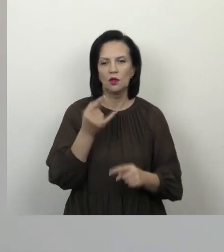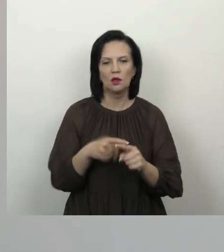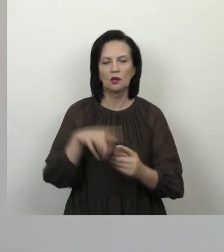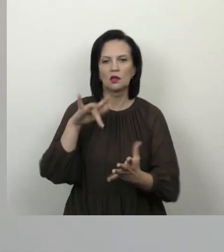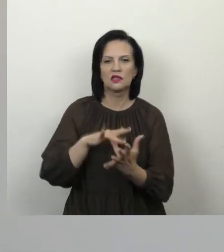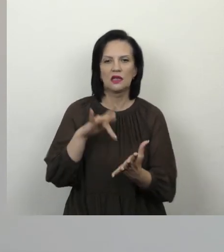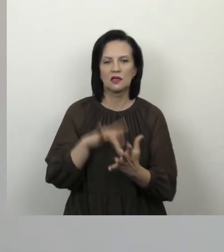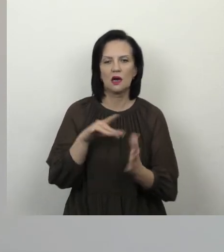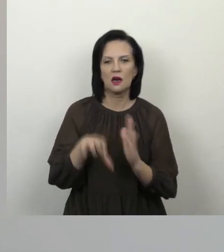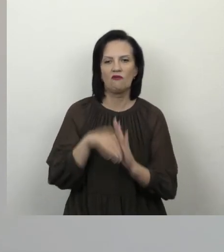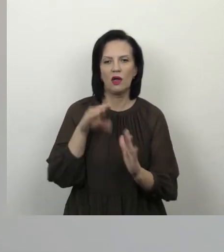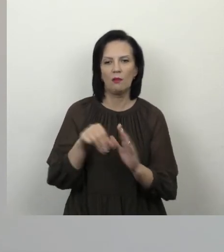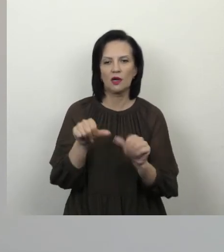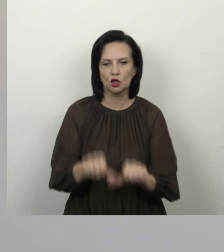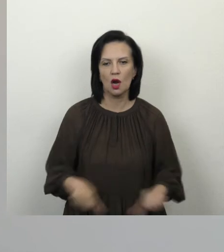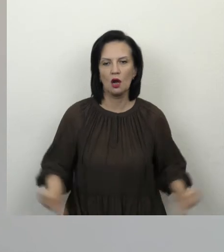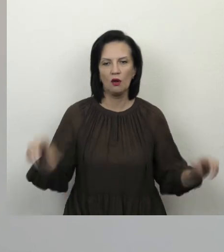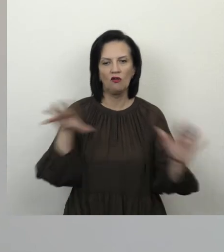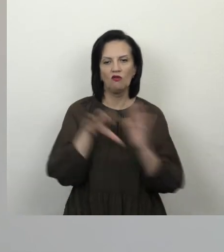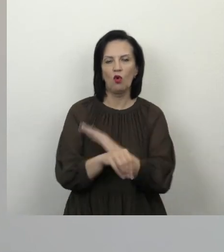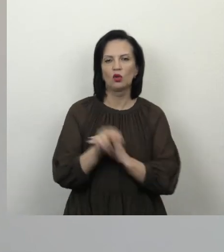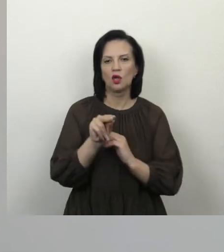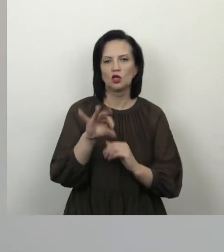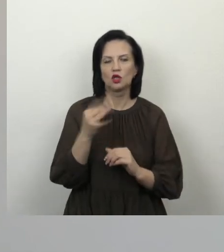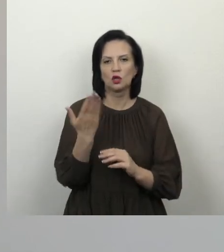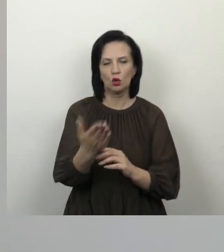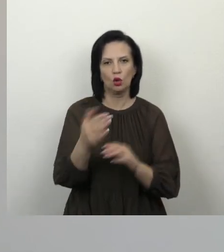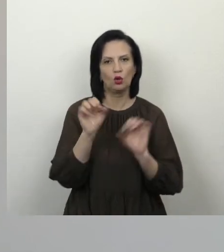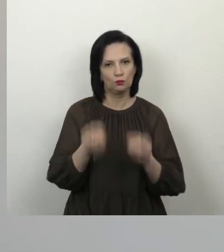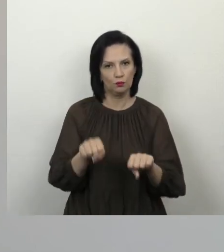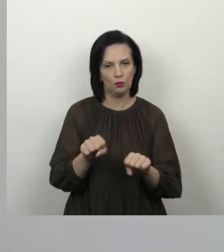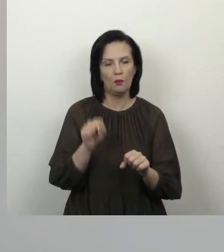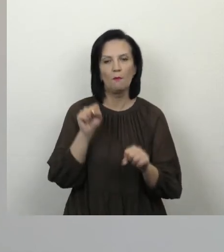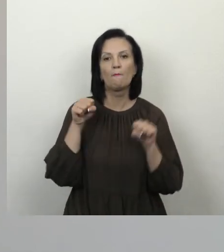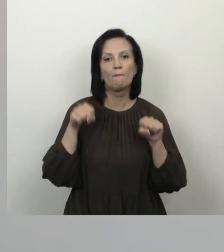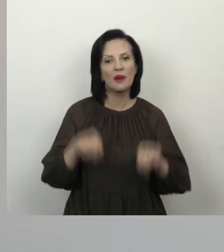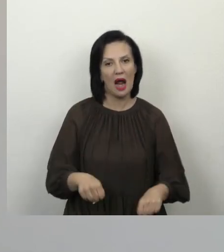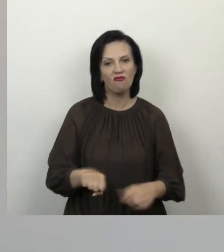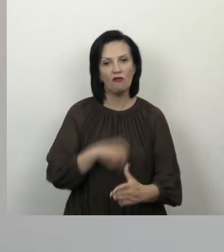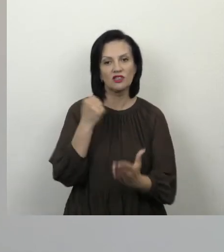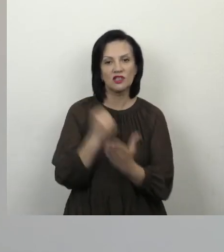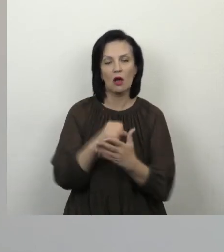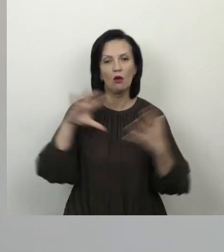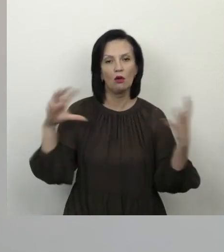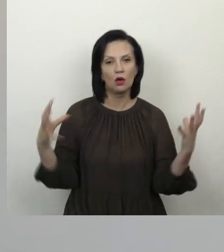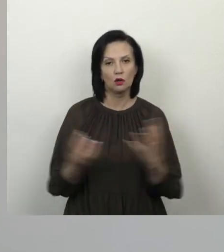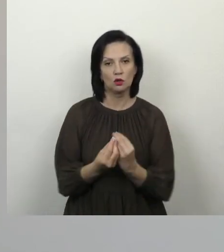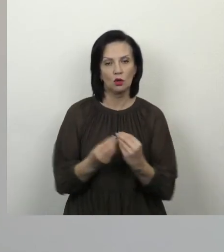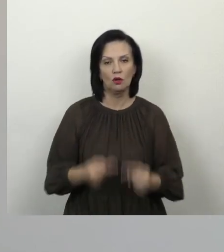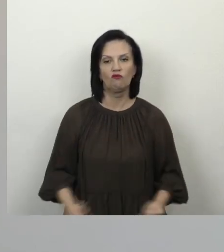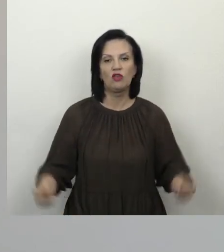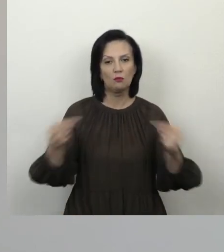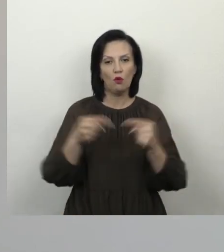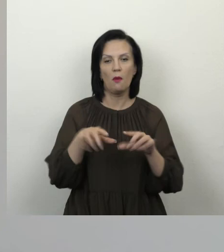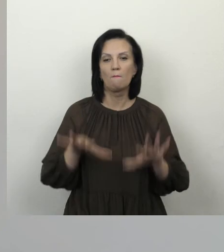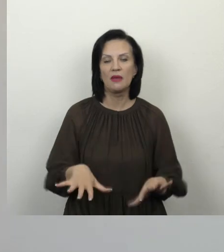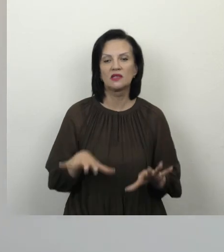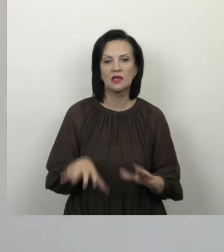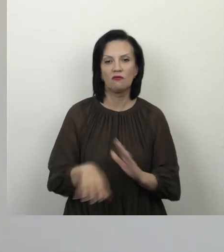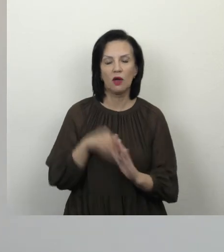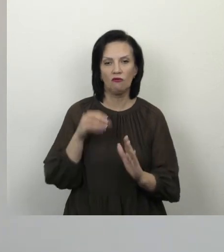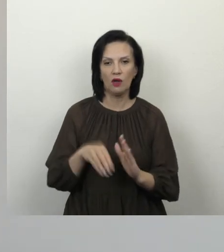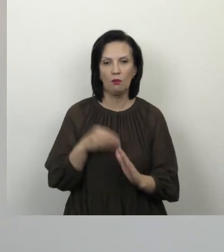interpreted differently, and that was namely the right of the CSC